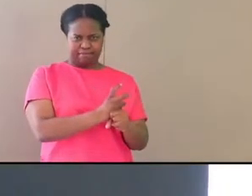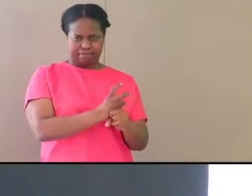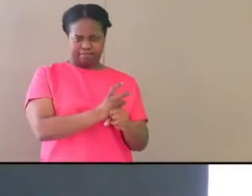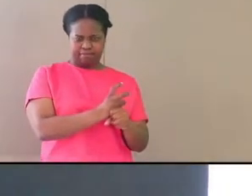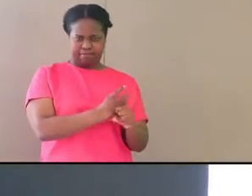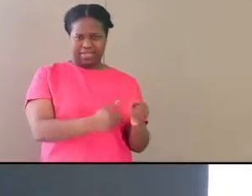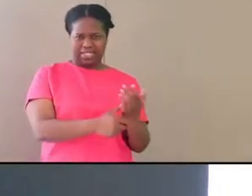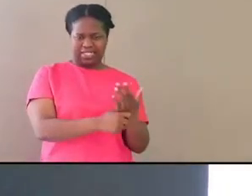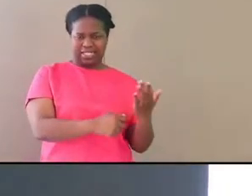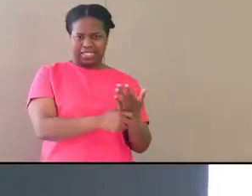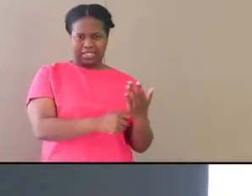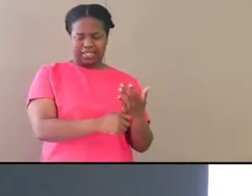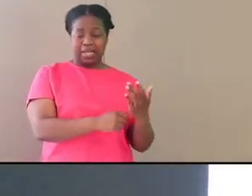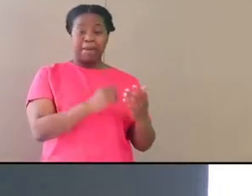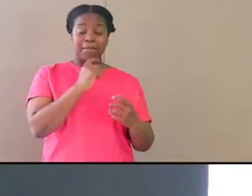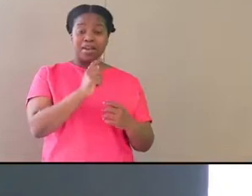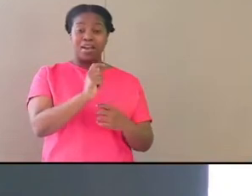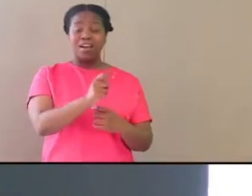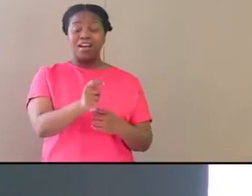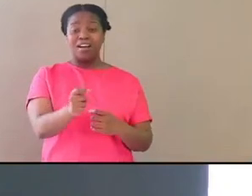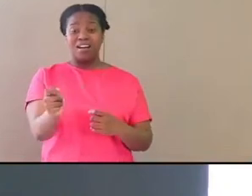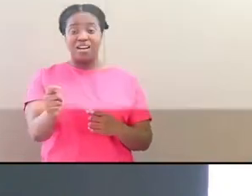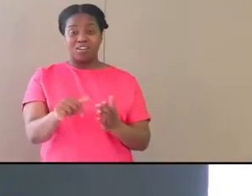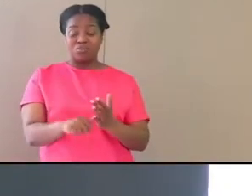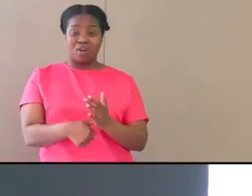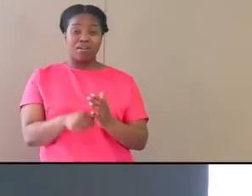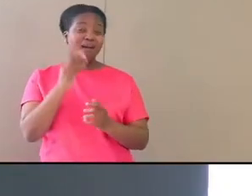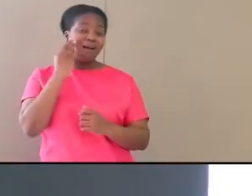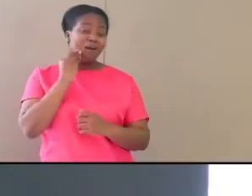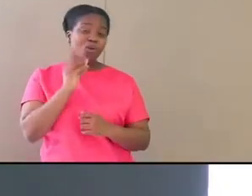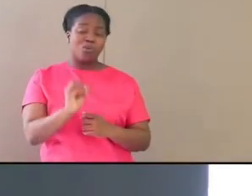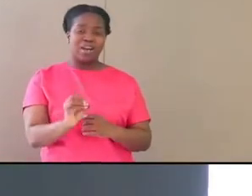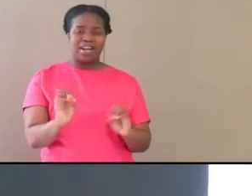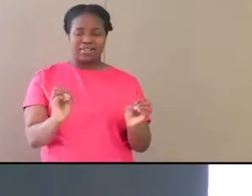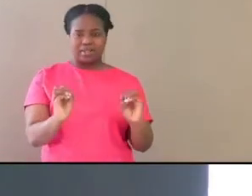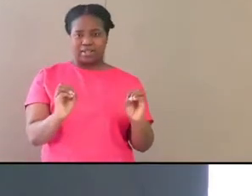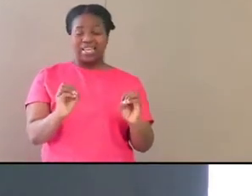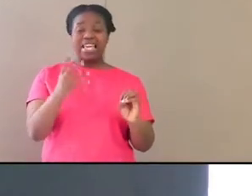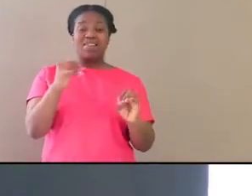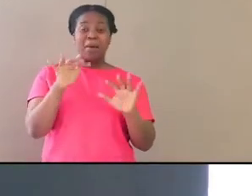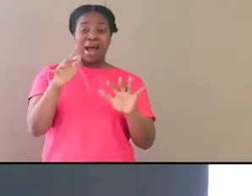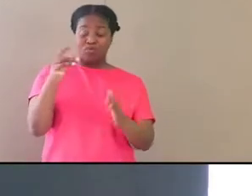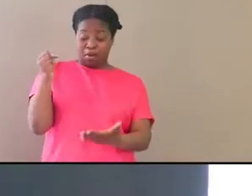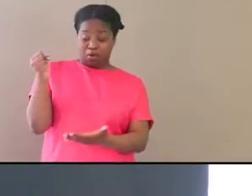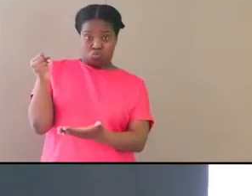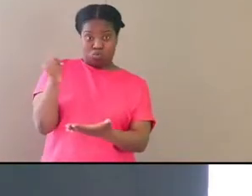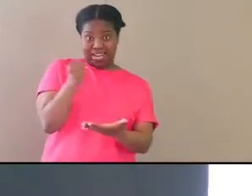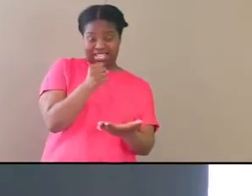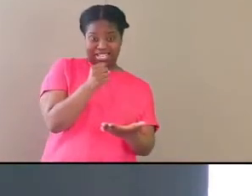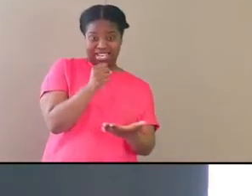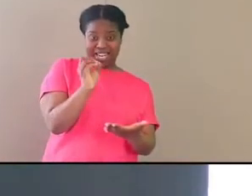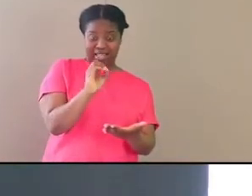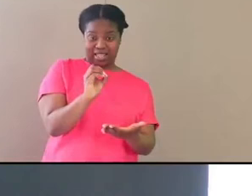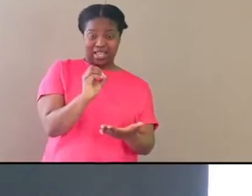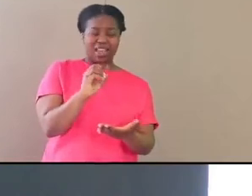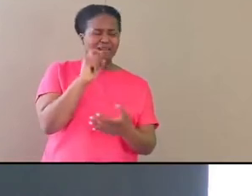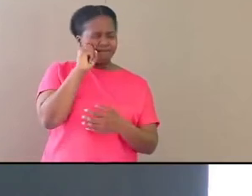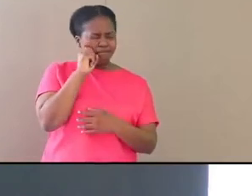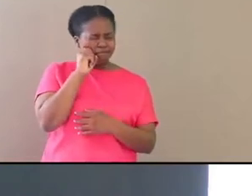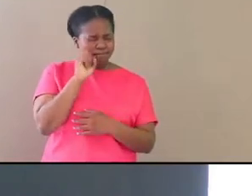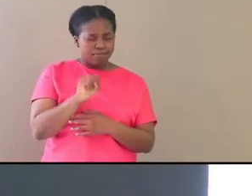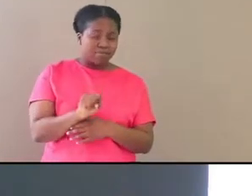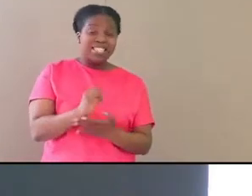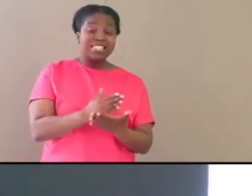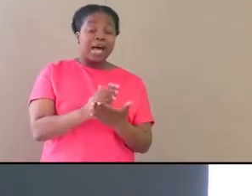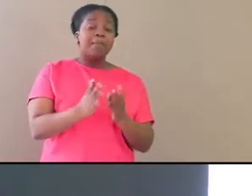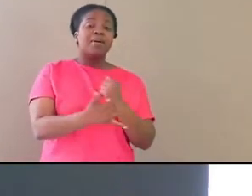they are not able to pay the older people for the grants. What am I saying? I'm saying that you could go as an older person in